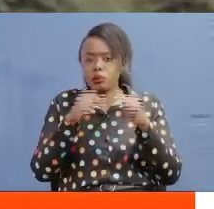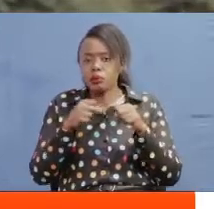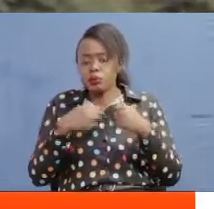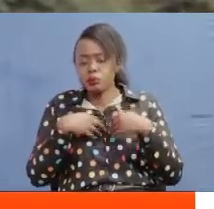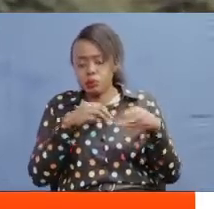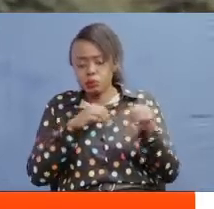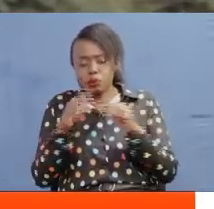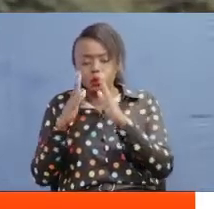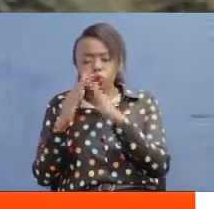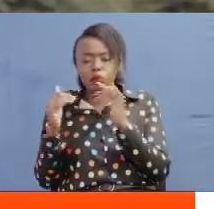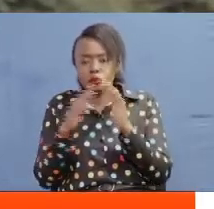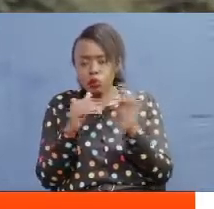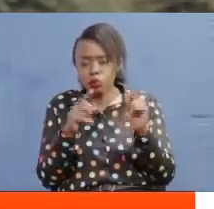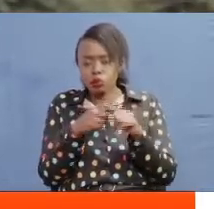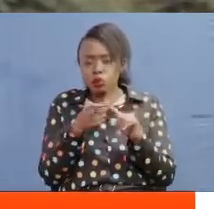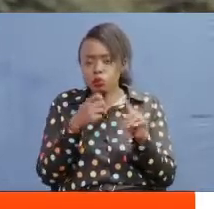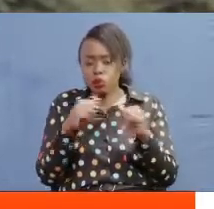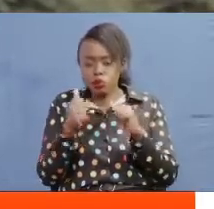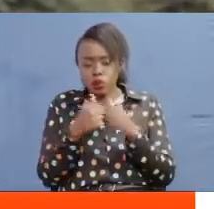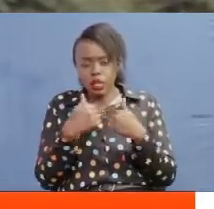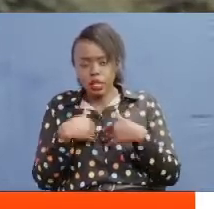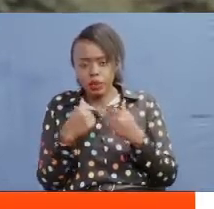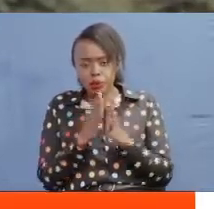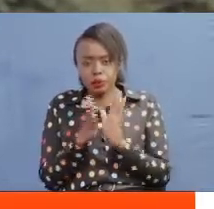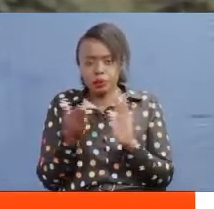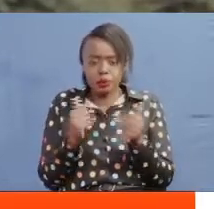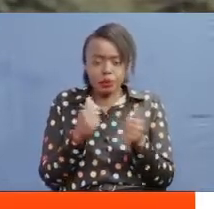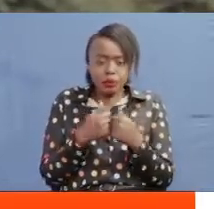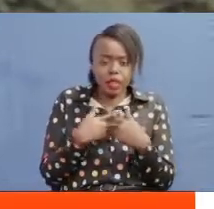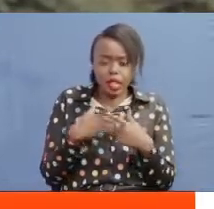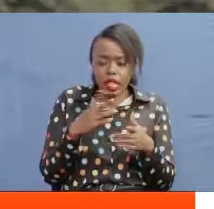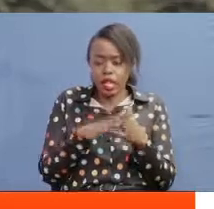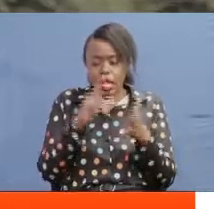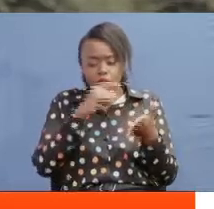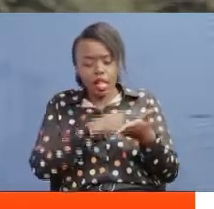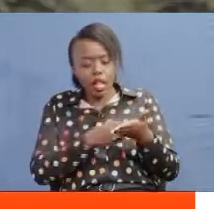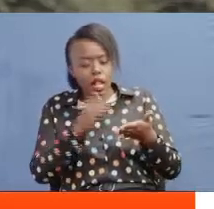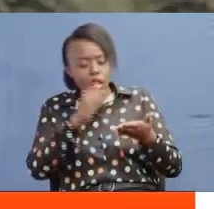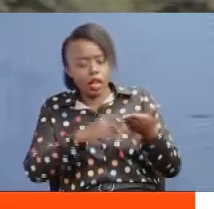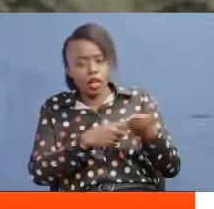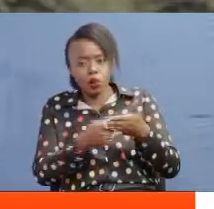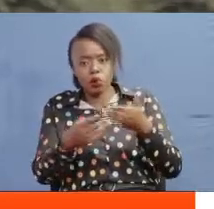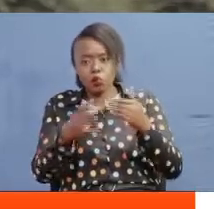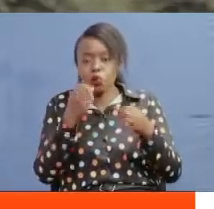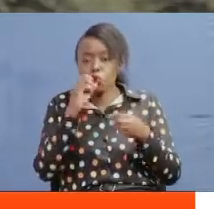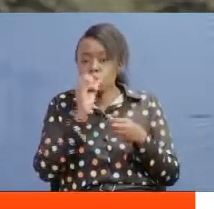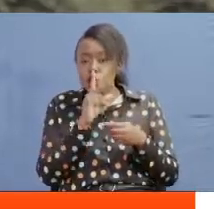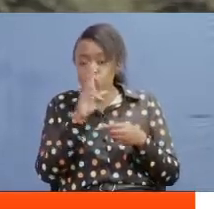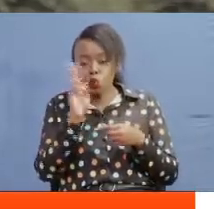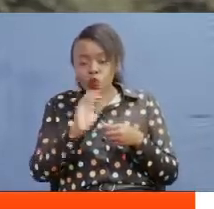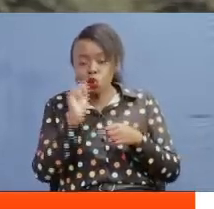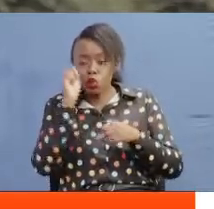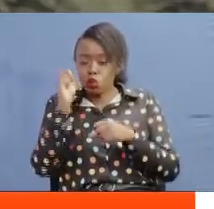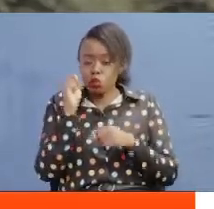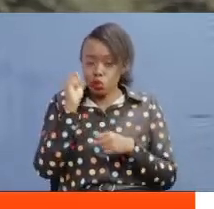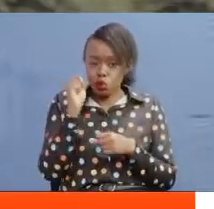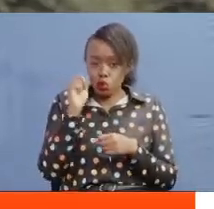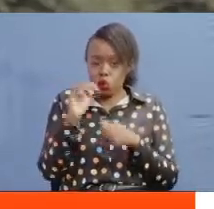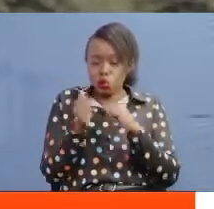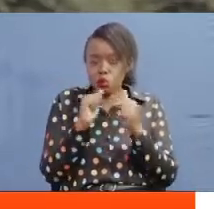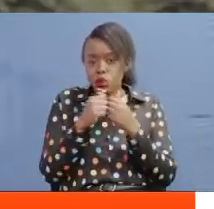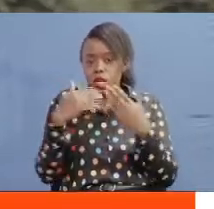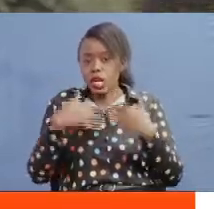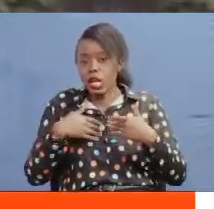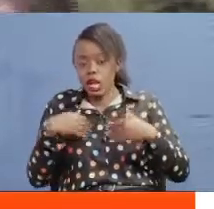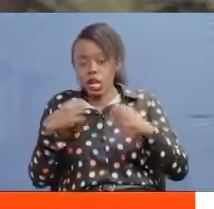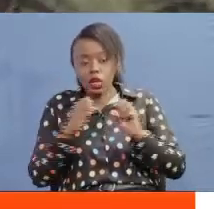nyumbani. So kulingana na hii maneno ambayo inatokezea hiyo last week ilikuwa mahindi pia mahindi mbichi hiyo ilikuwa mahindi mbichi ambayo mkulima